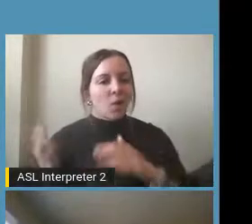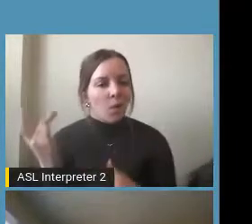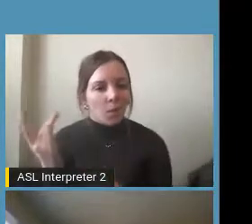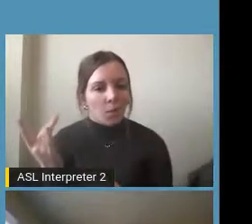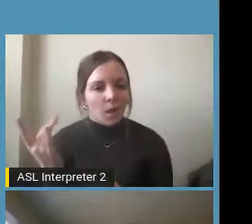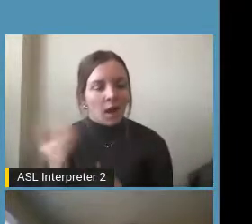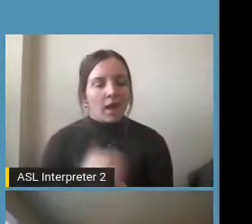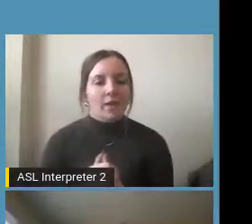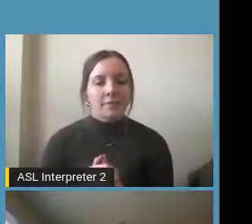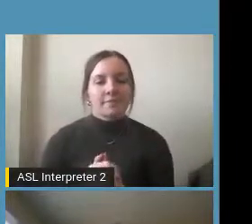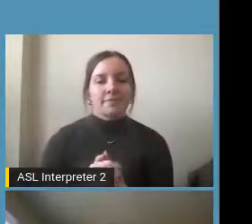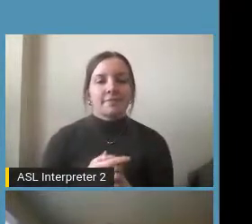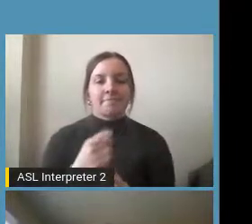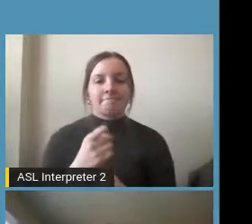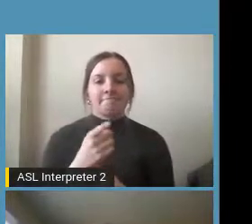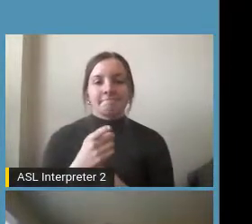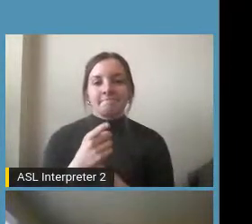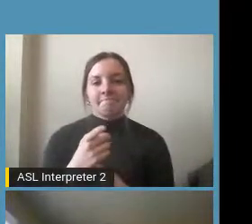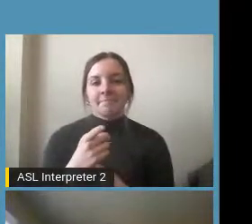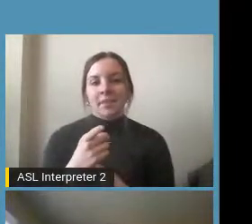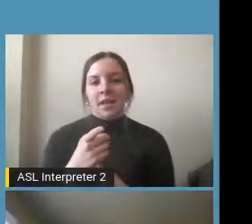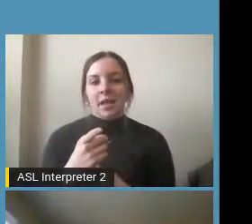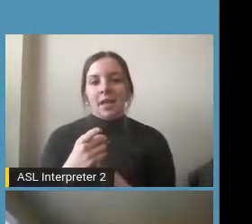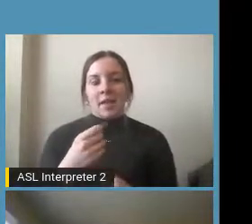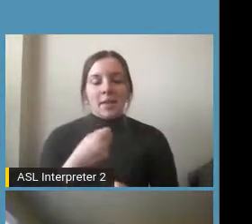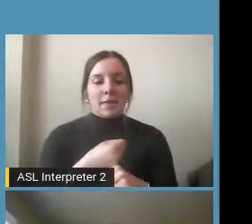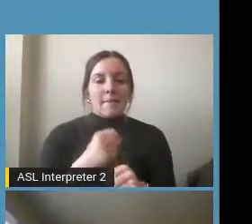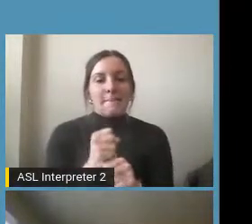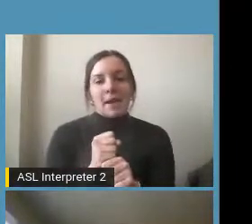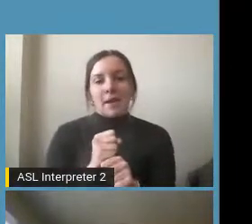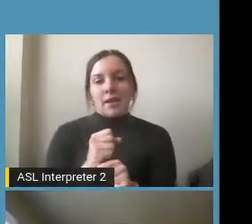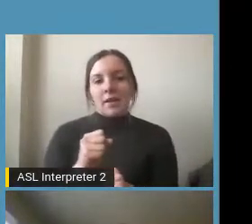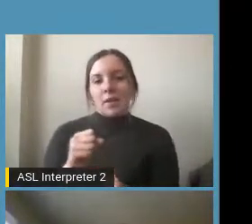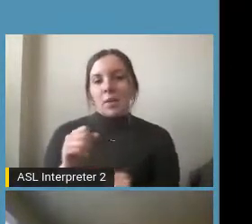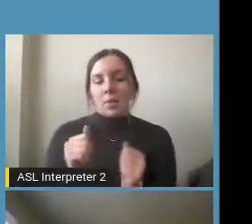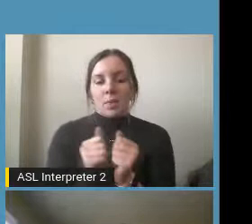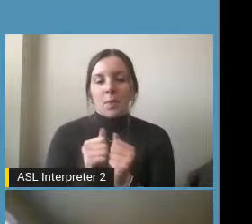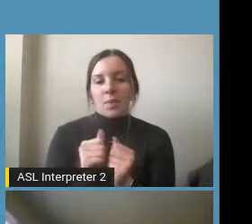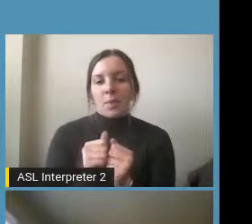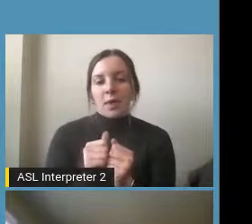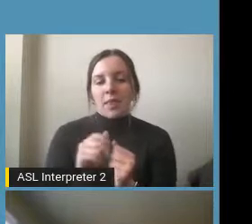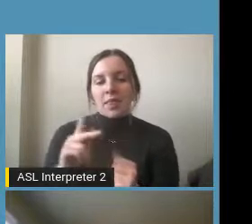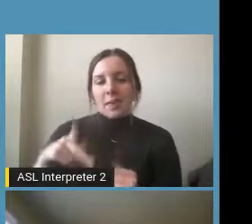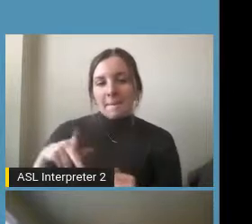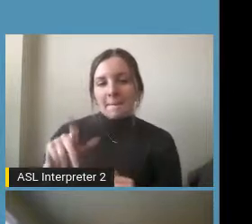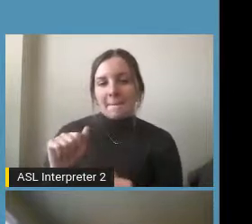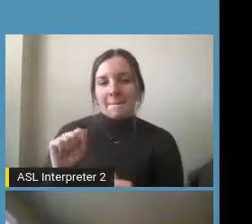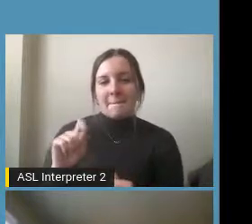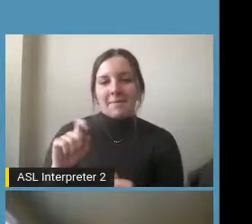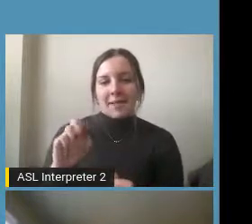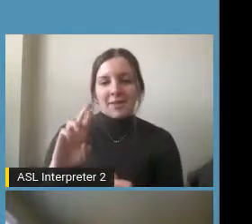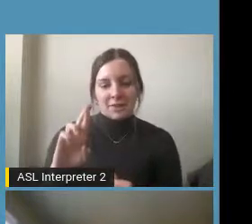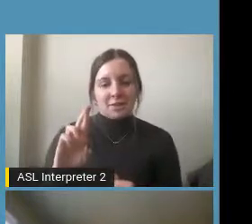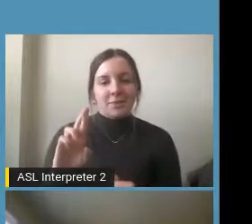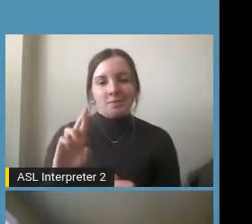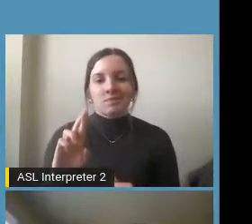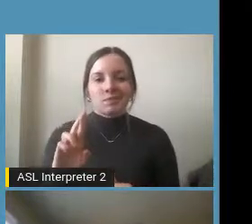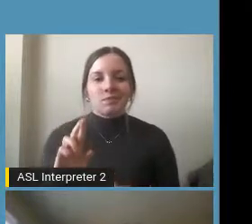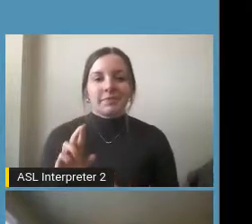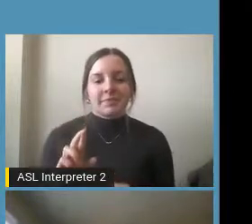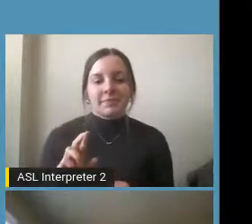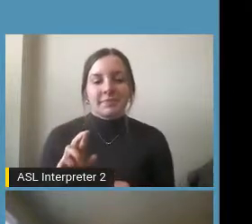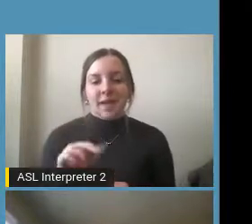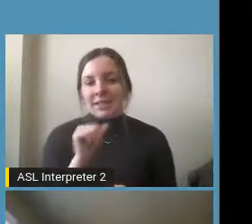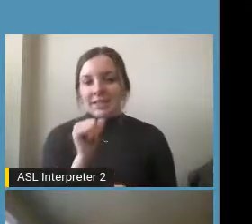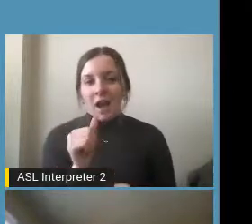original was melted down in World War II to make munitions. So because it was plaster, it was too fragile. It's 19 feet